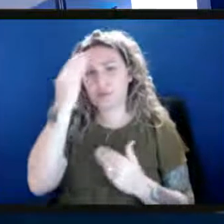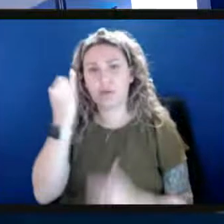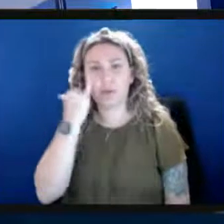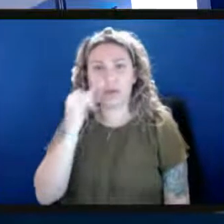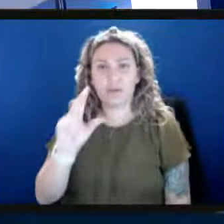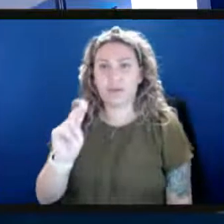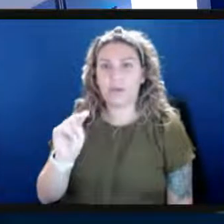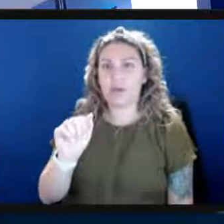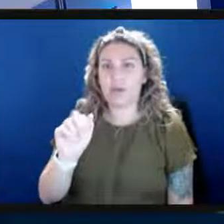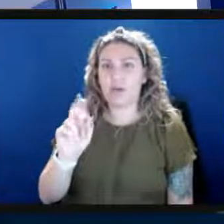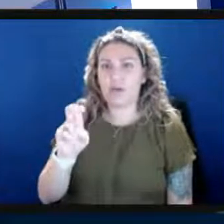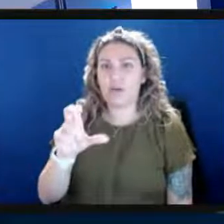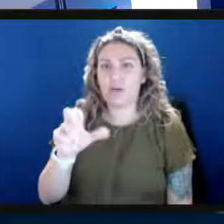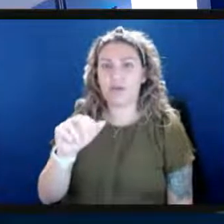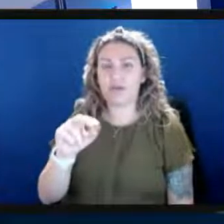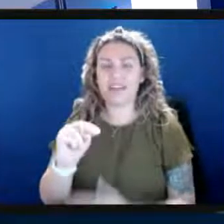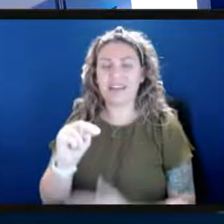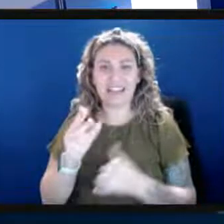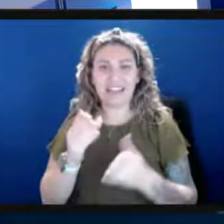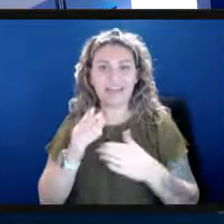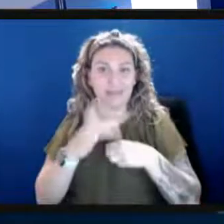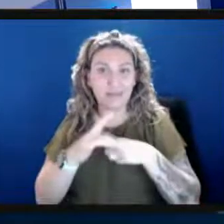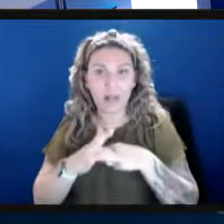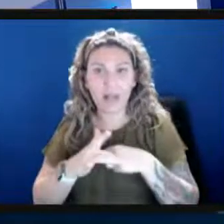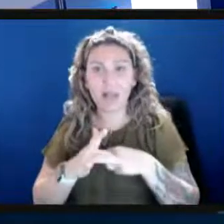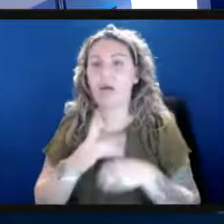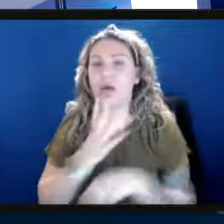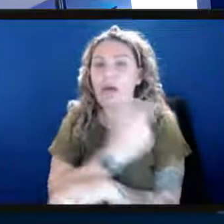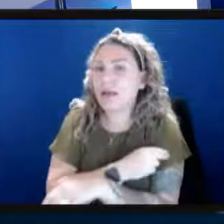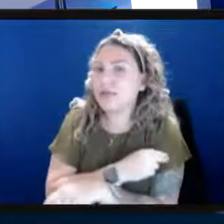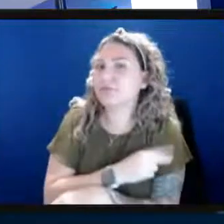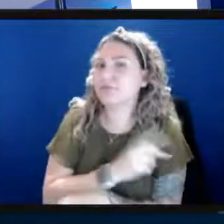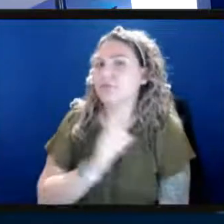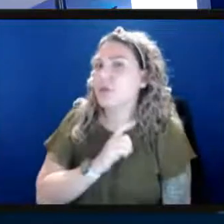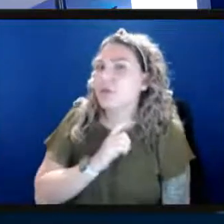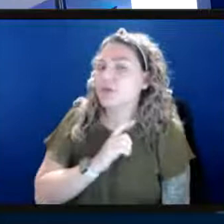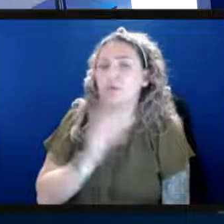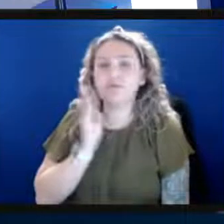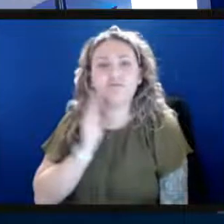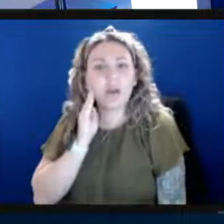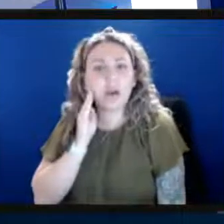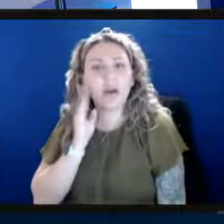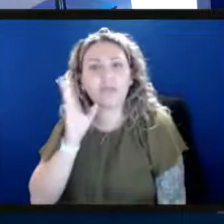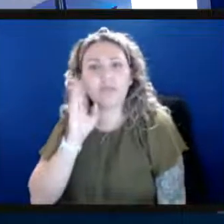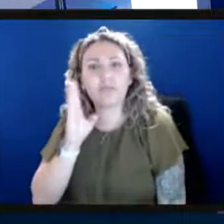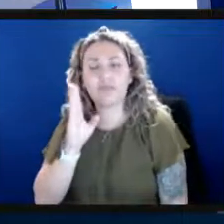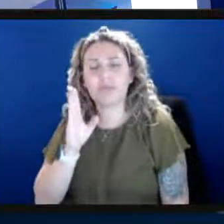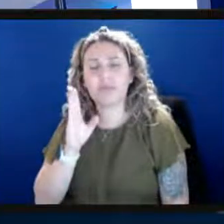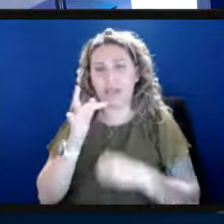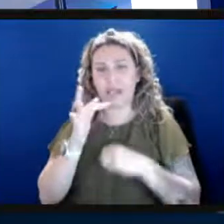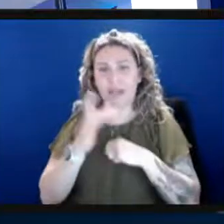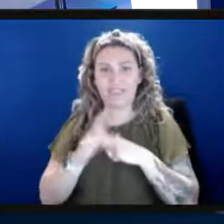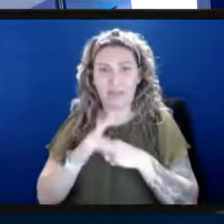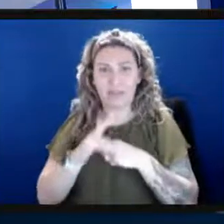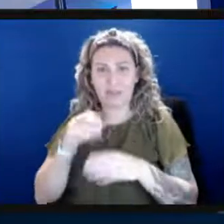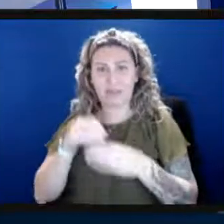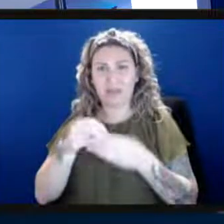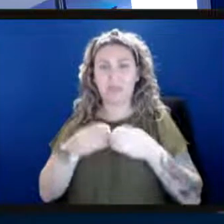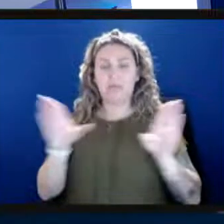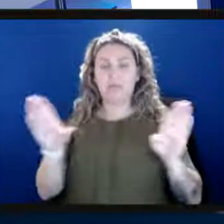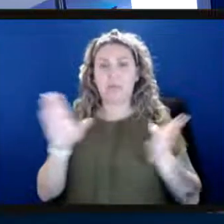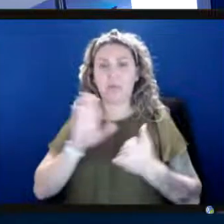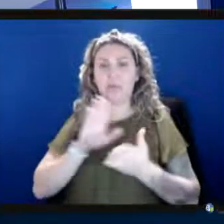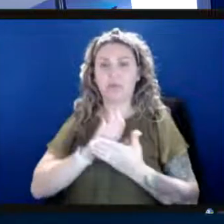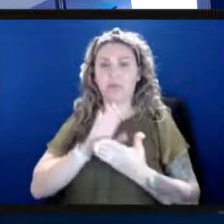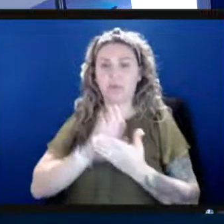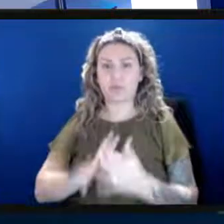and in hospitals and in homes. Is it ever going to be, or is it now available in our public schools?